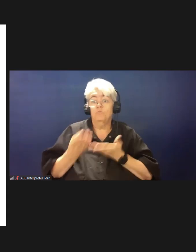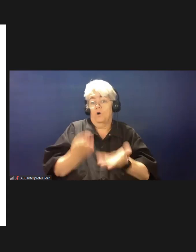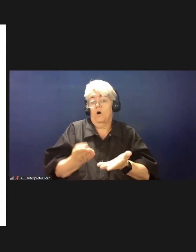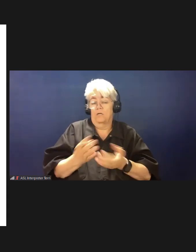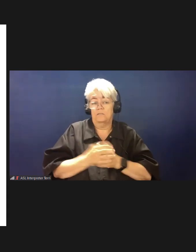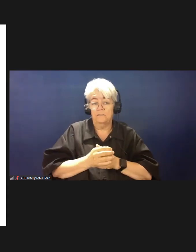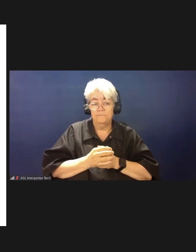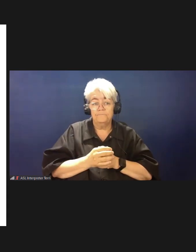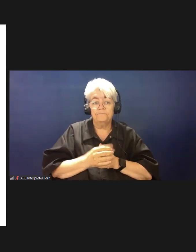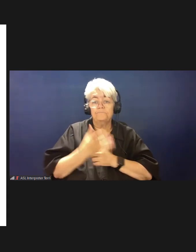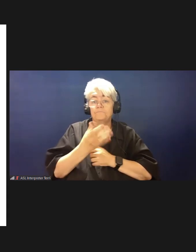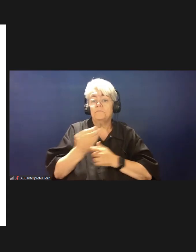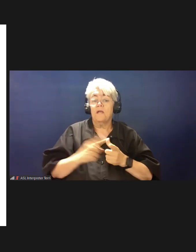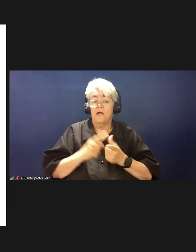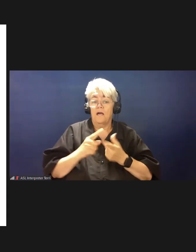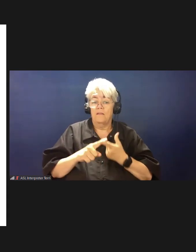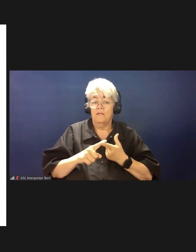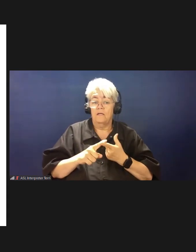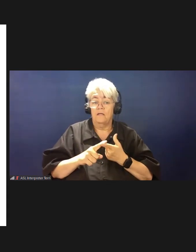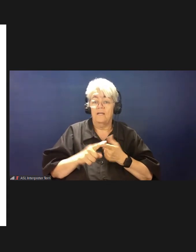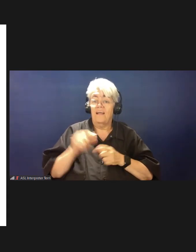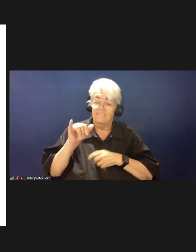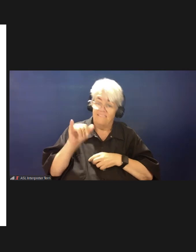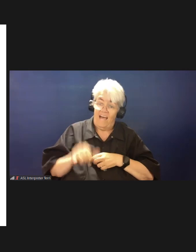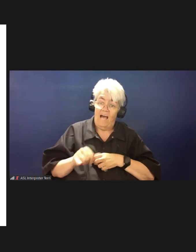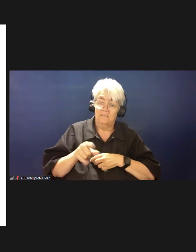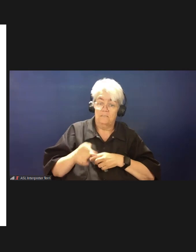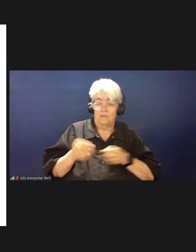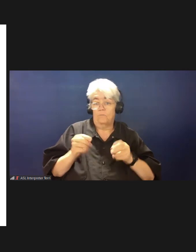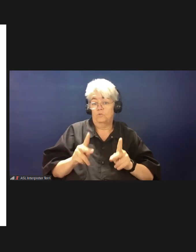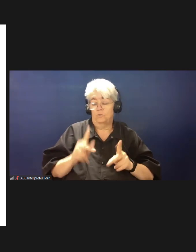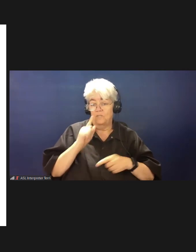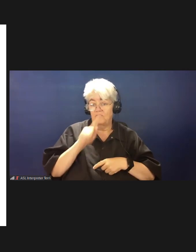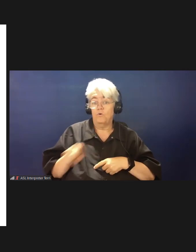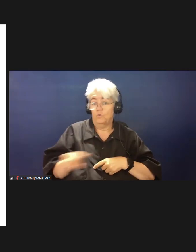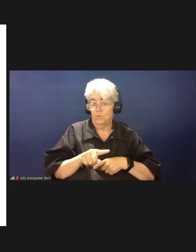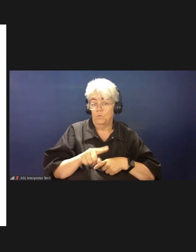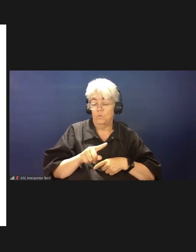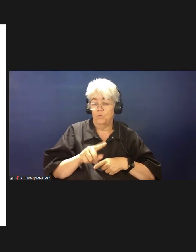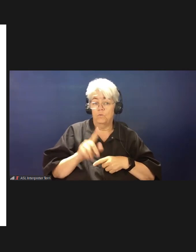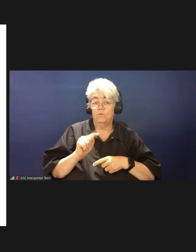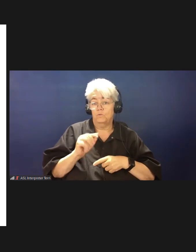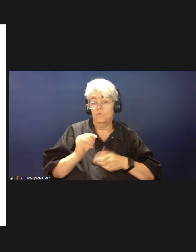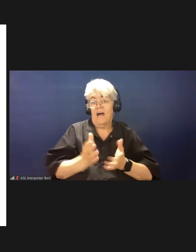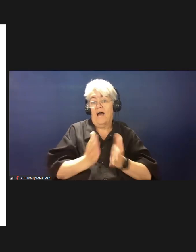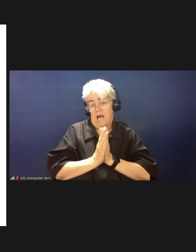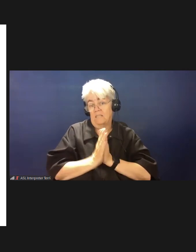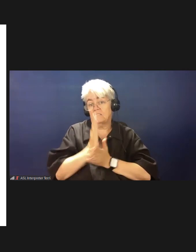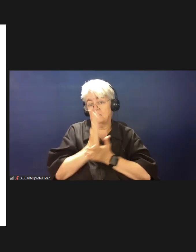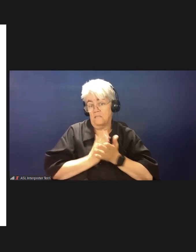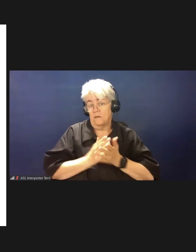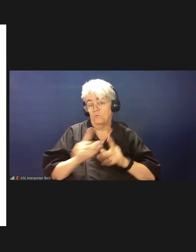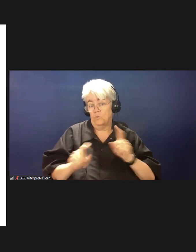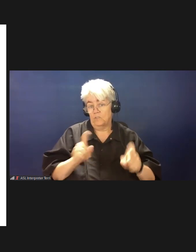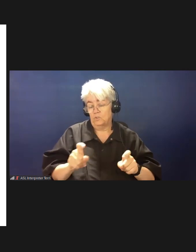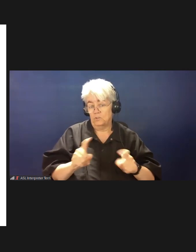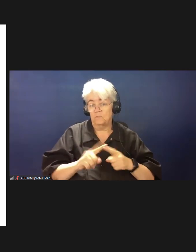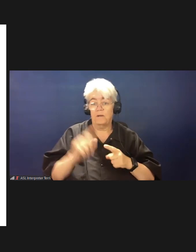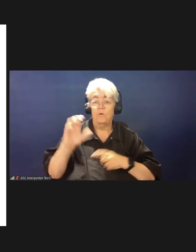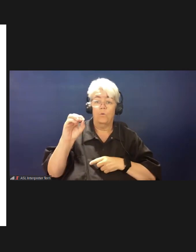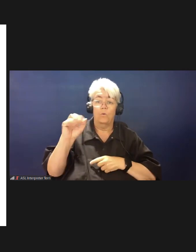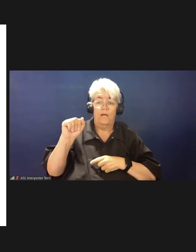then, that'll then be an opportunity for you to ask us some questions about OAE